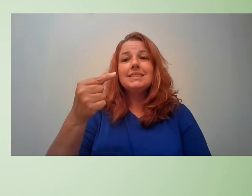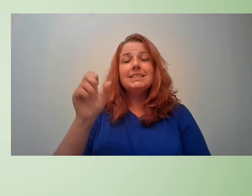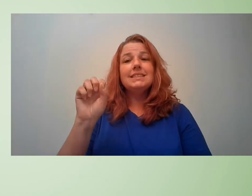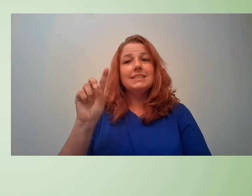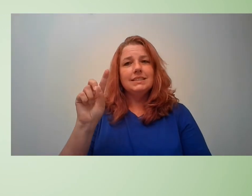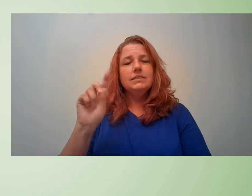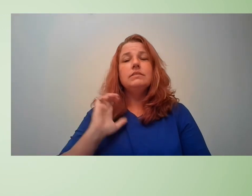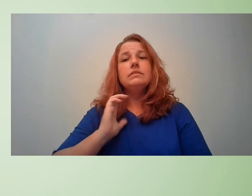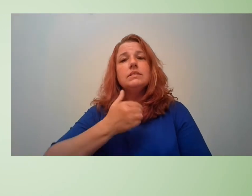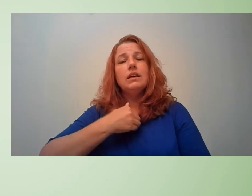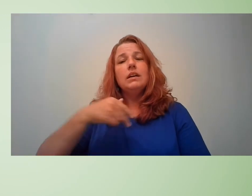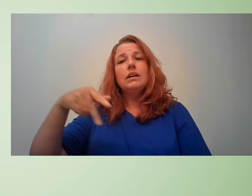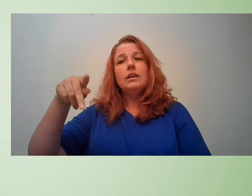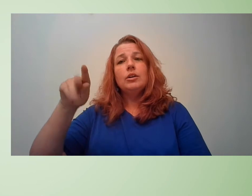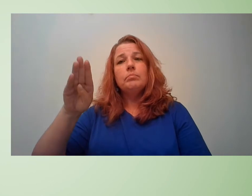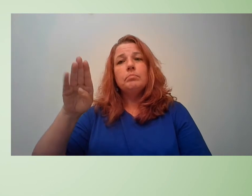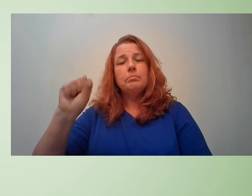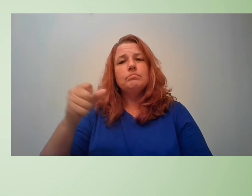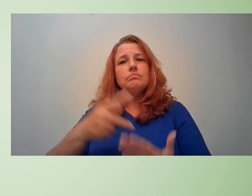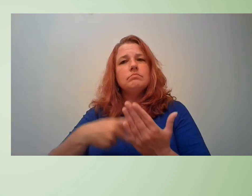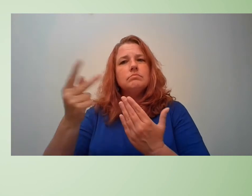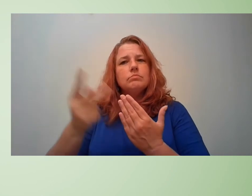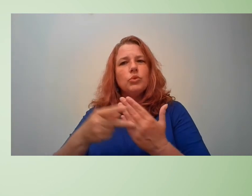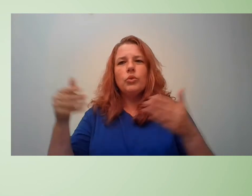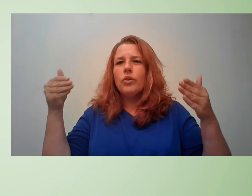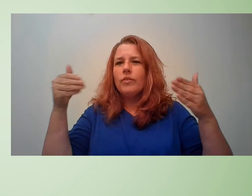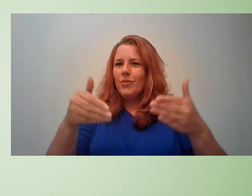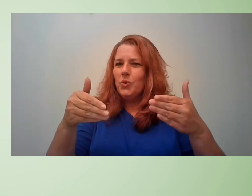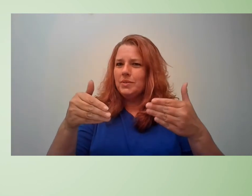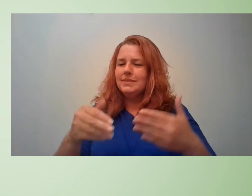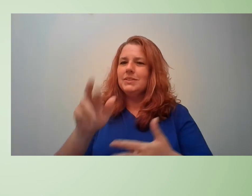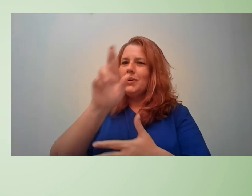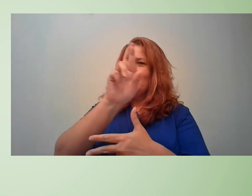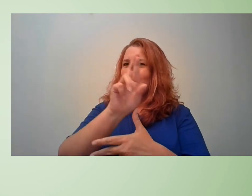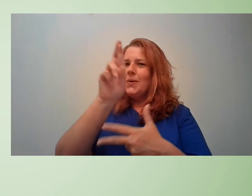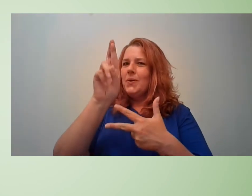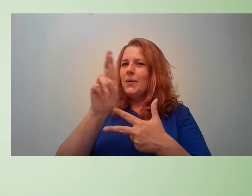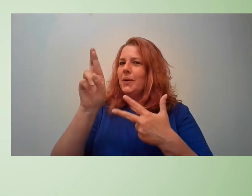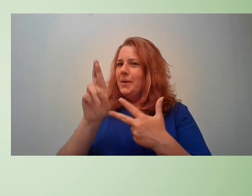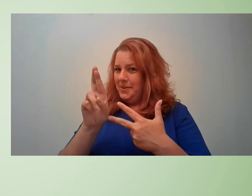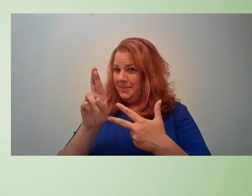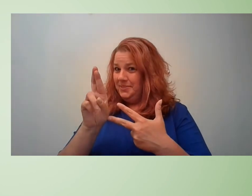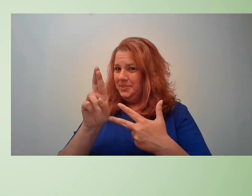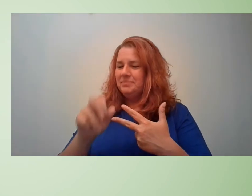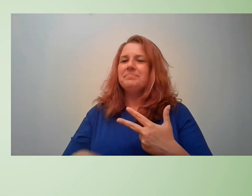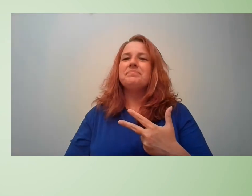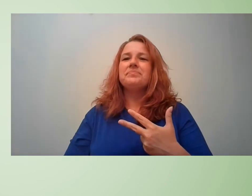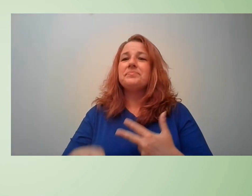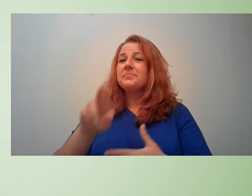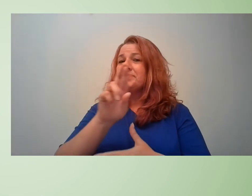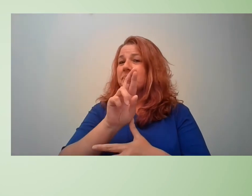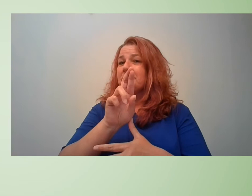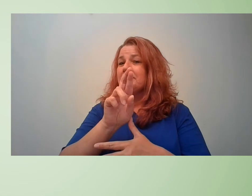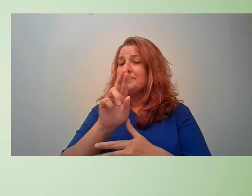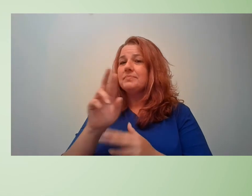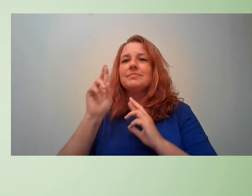GSD's PBIS program is focused on the 3 R's: respect, responsibility, and